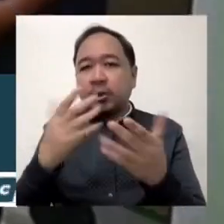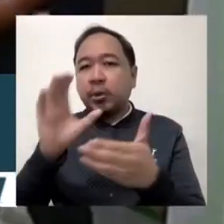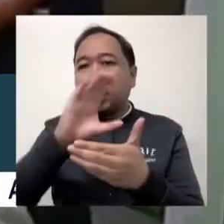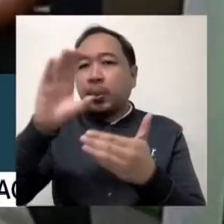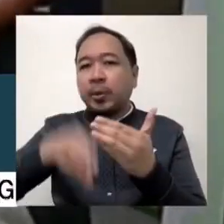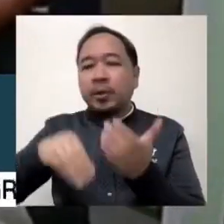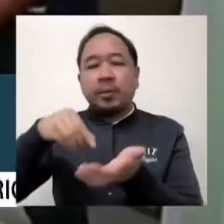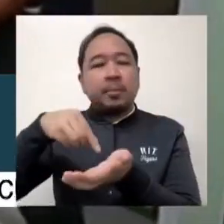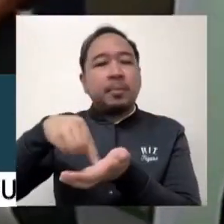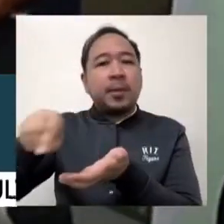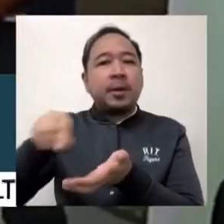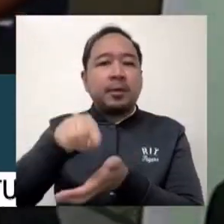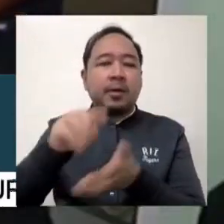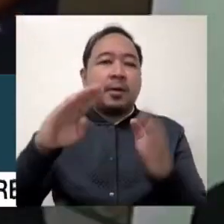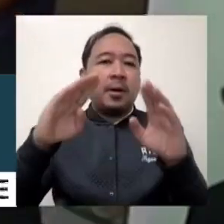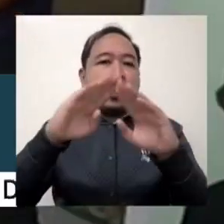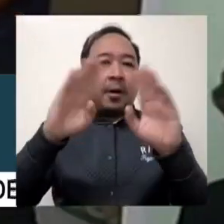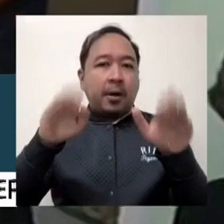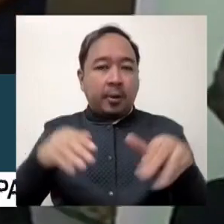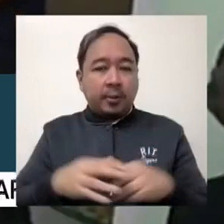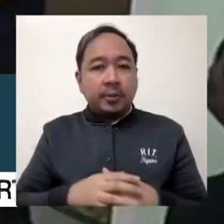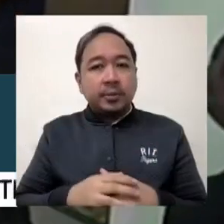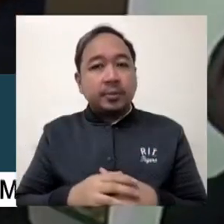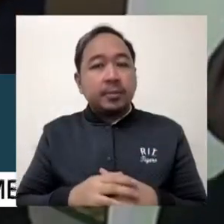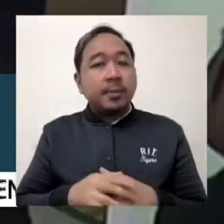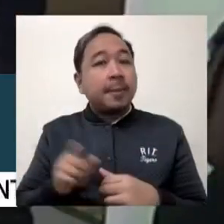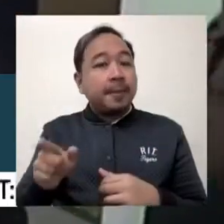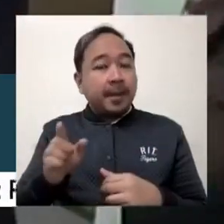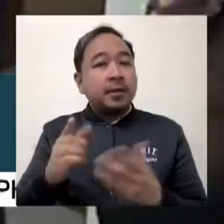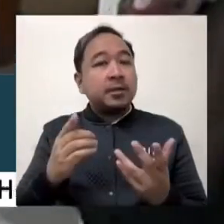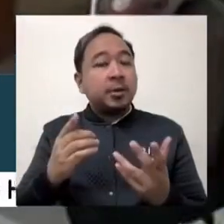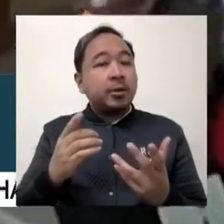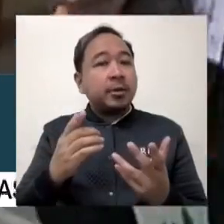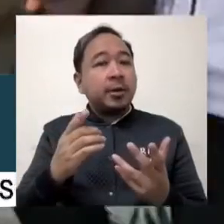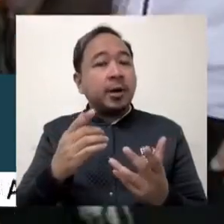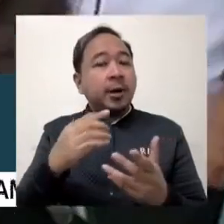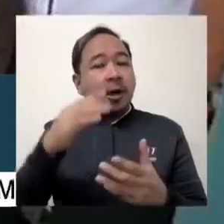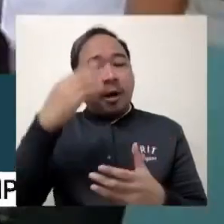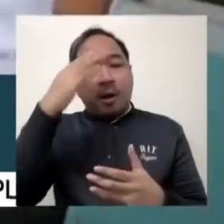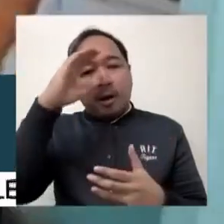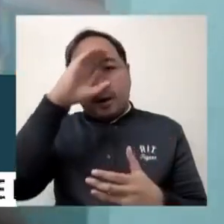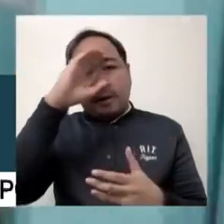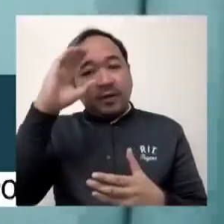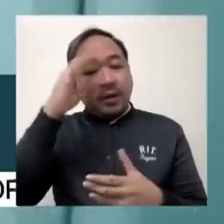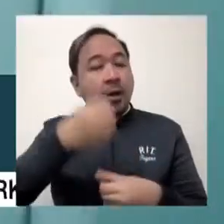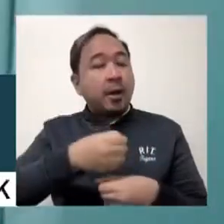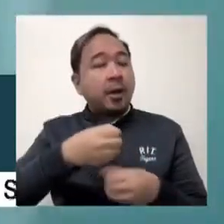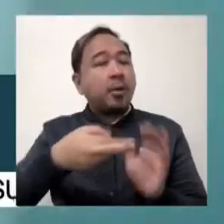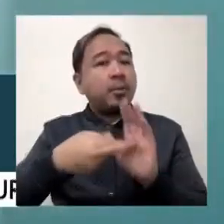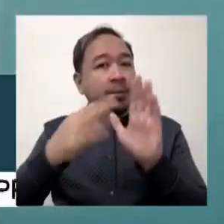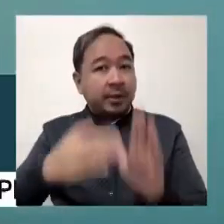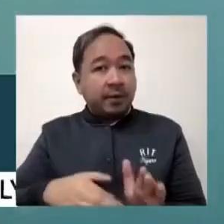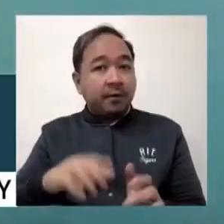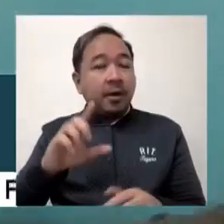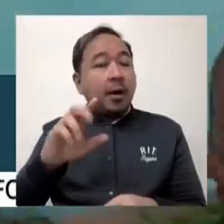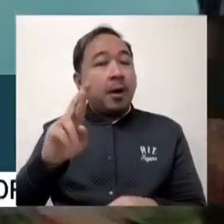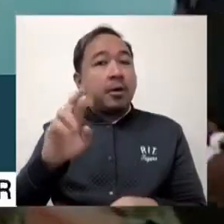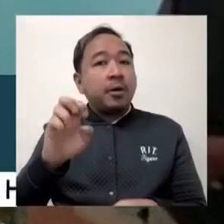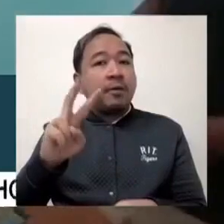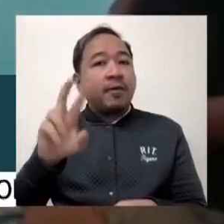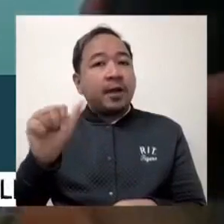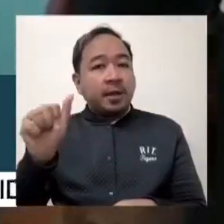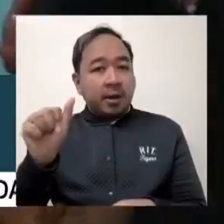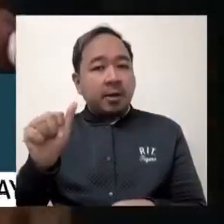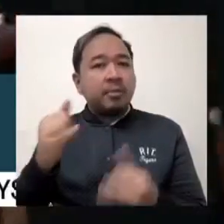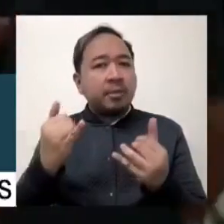the properties here. Cavite Representative Lani Mercado Revilla urged housing beneficiaries to avoid selling or renting out